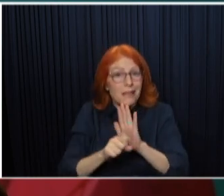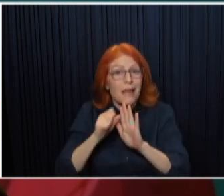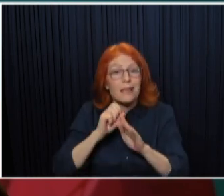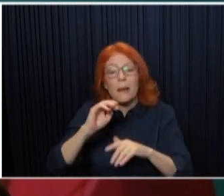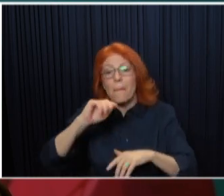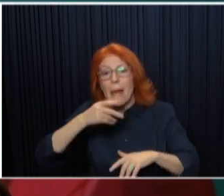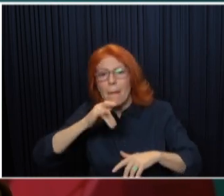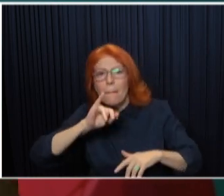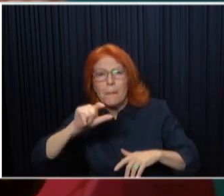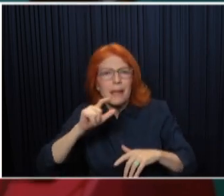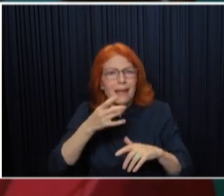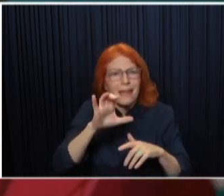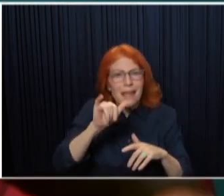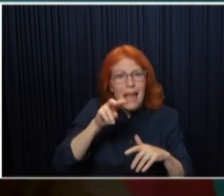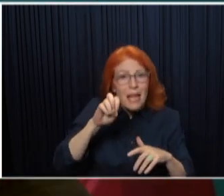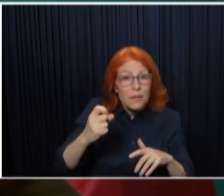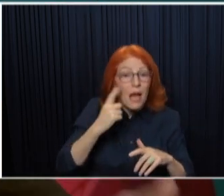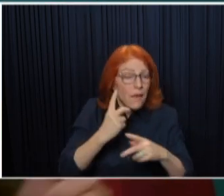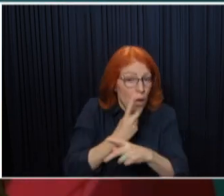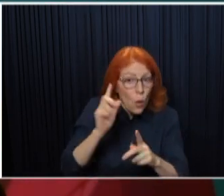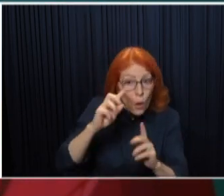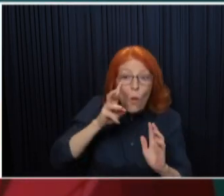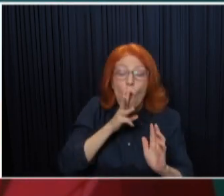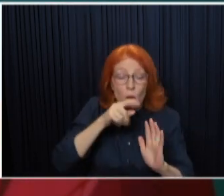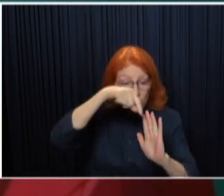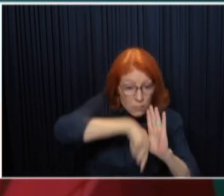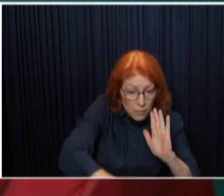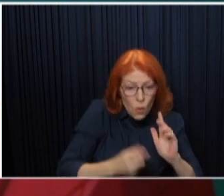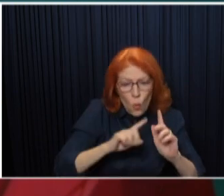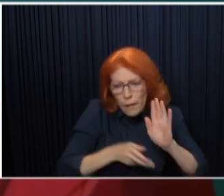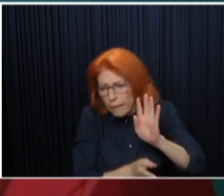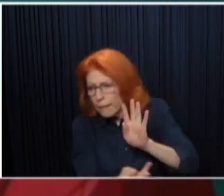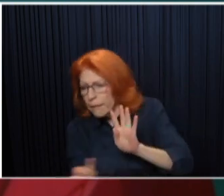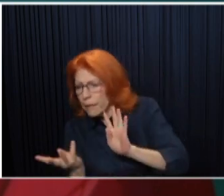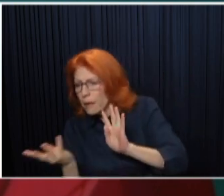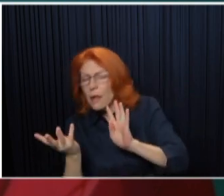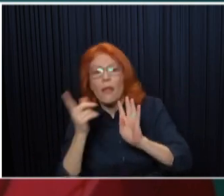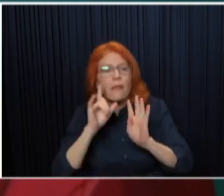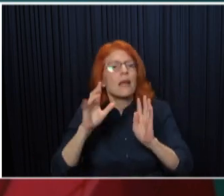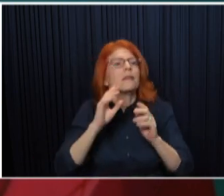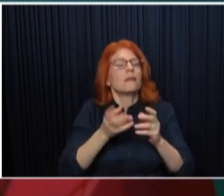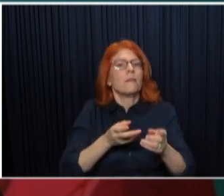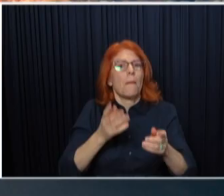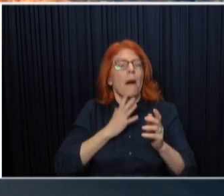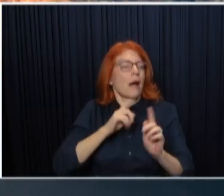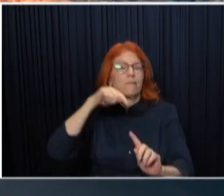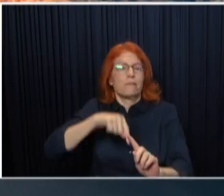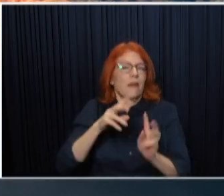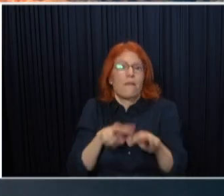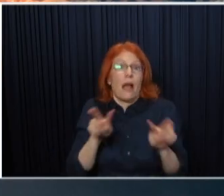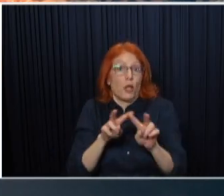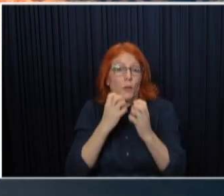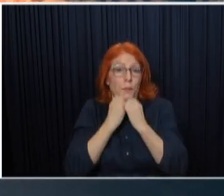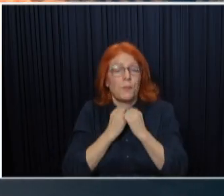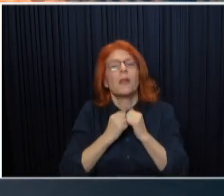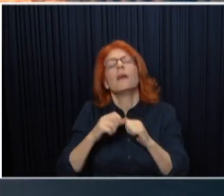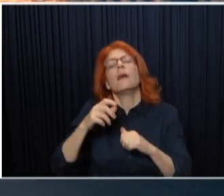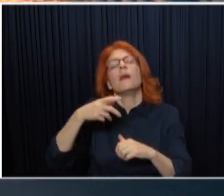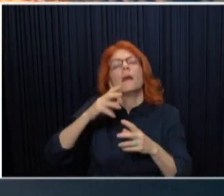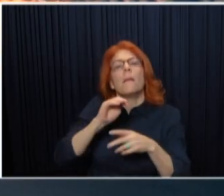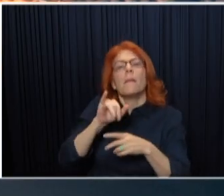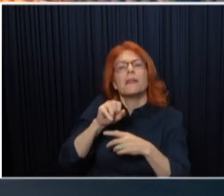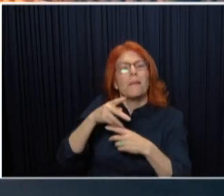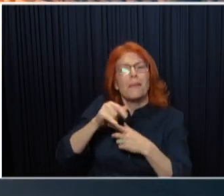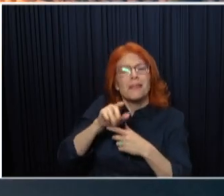caves. I find where the water's going down and where it's coming out. This is one of my core values. Okay, and Ms. Placentia, do you